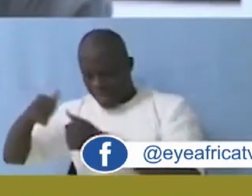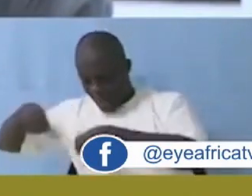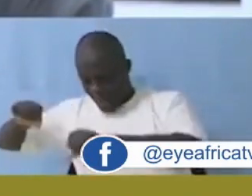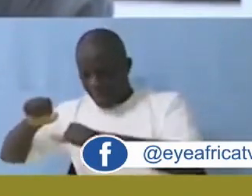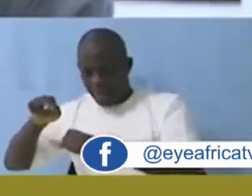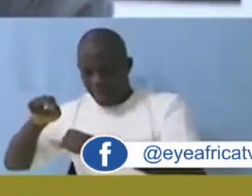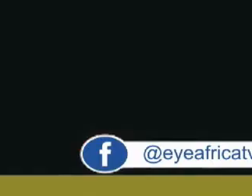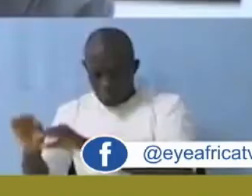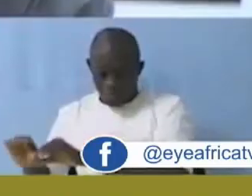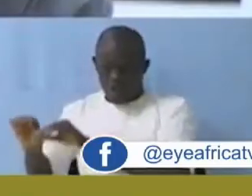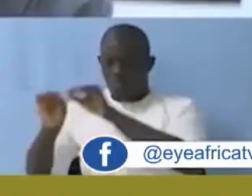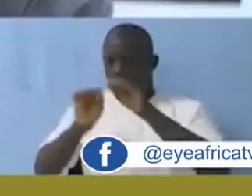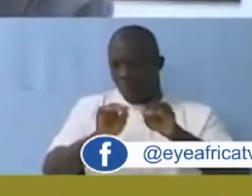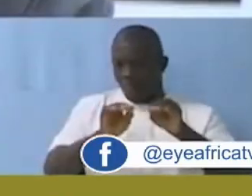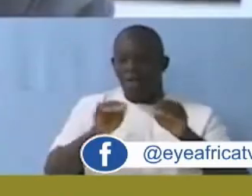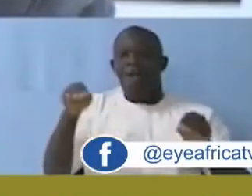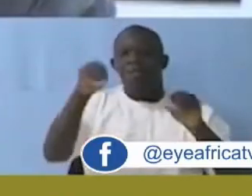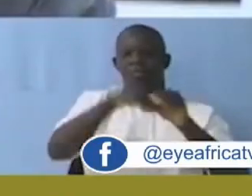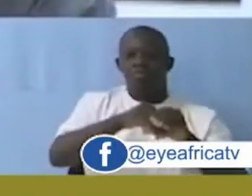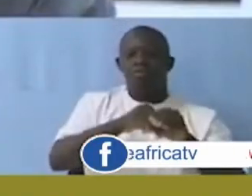program.